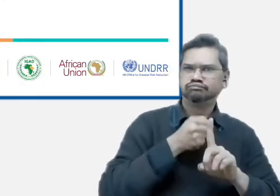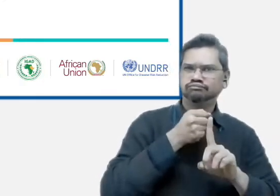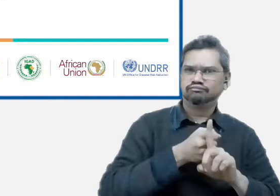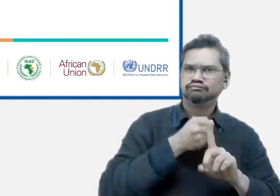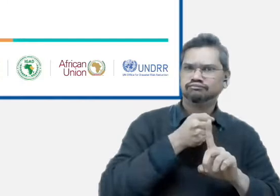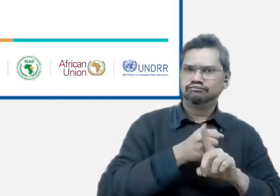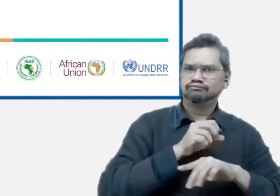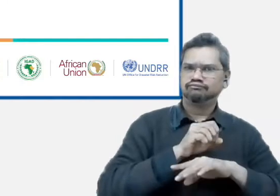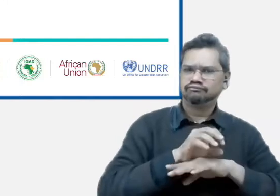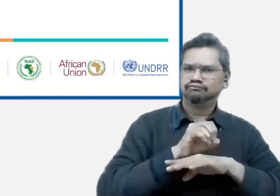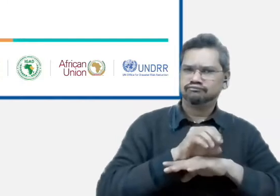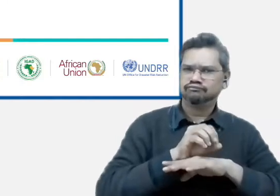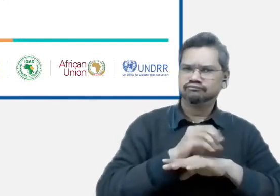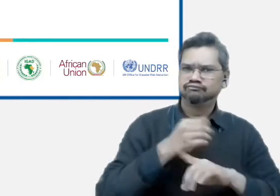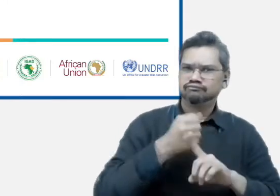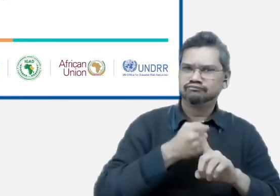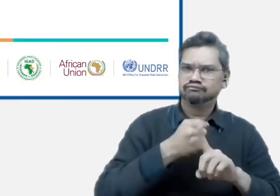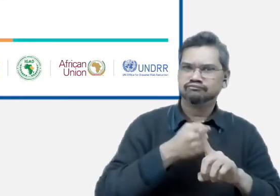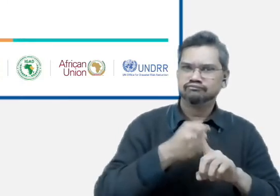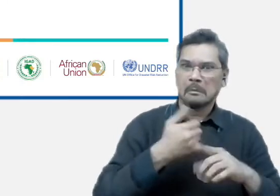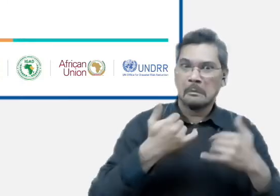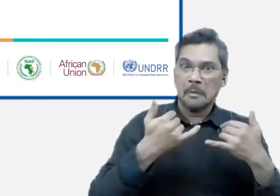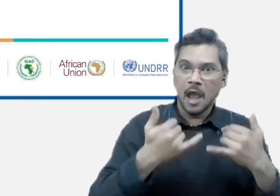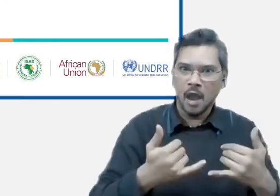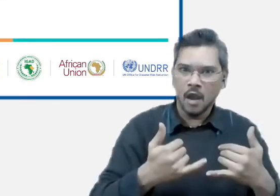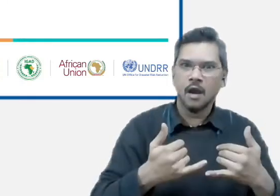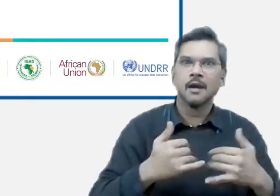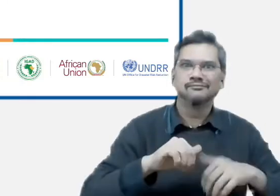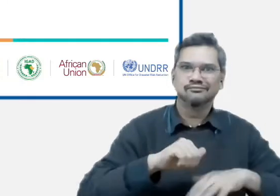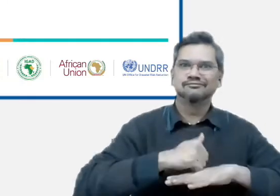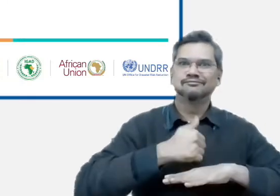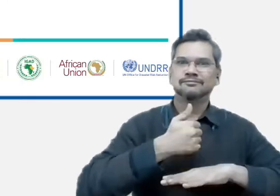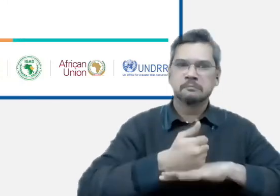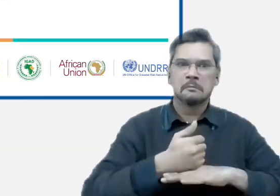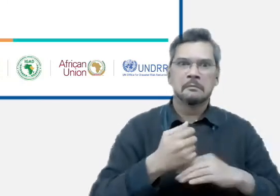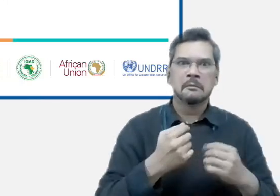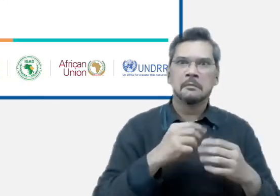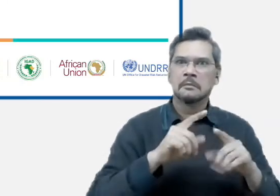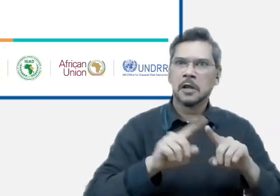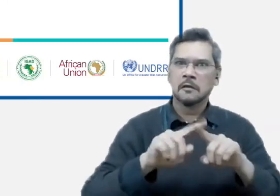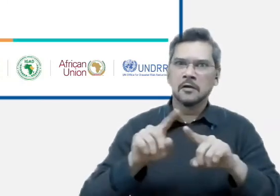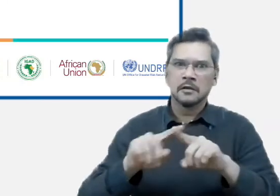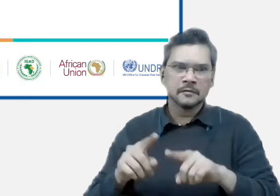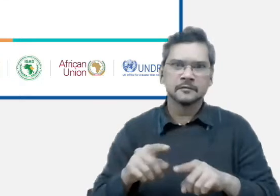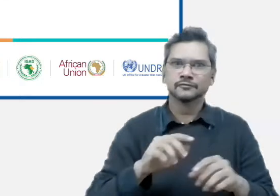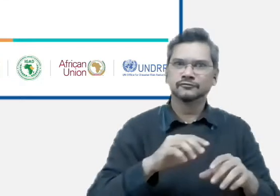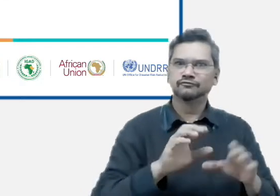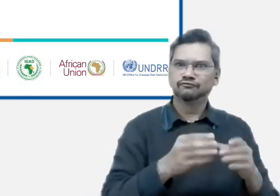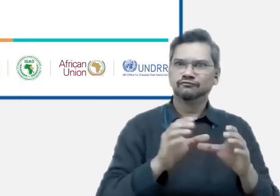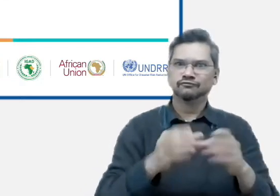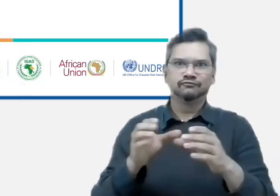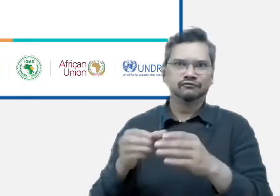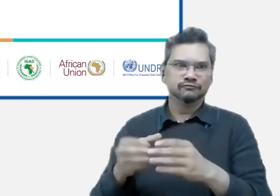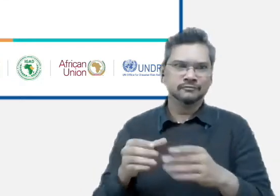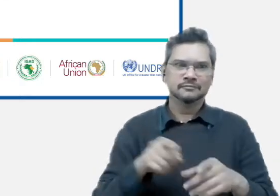several mechanisms at continental levels that include the Africa Working Group on DRR. We have